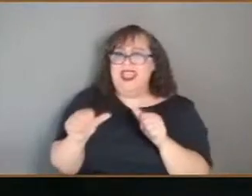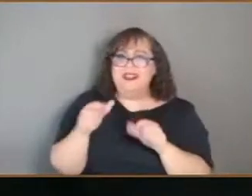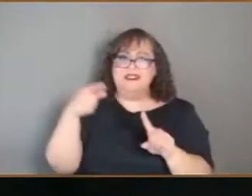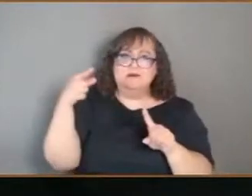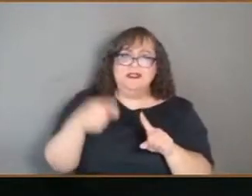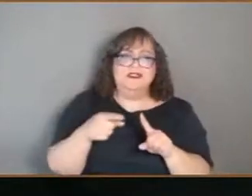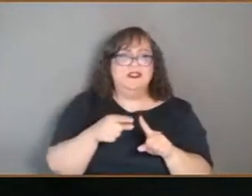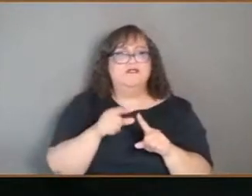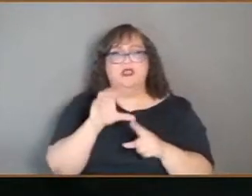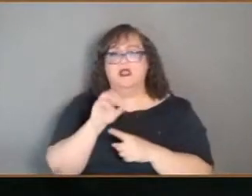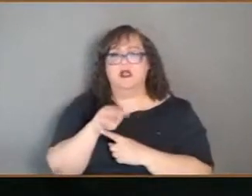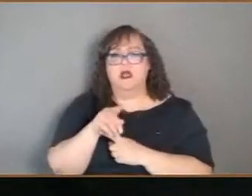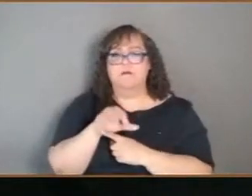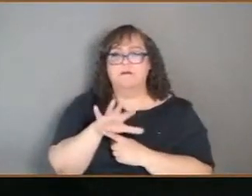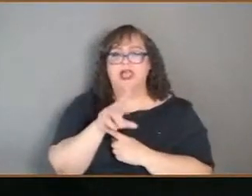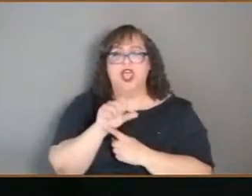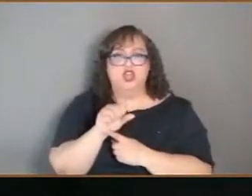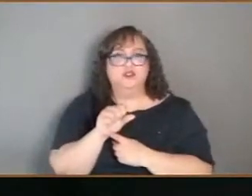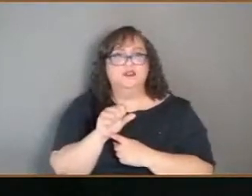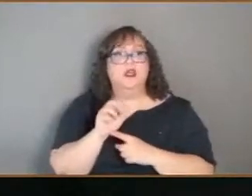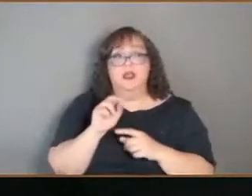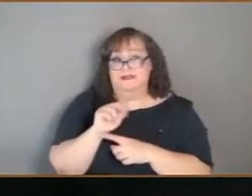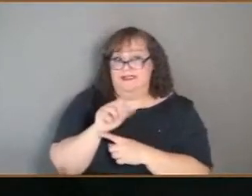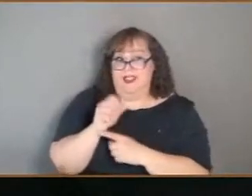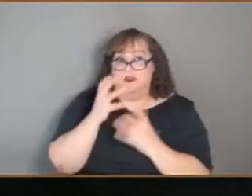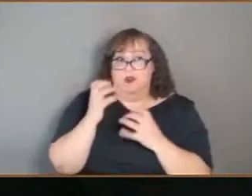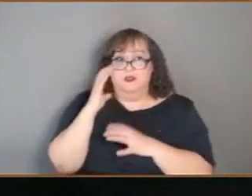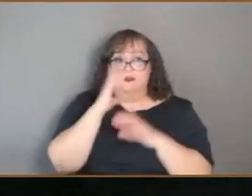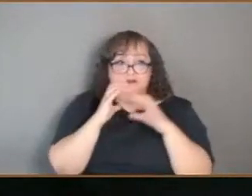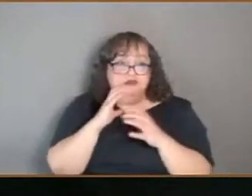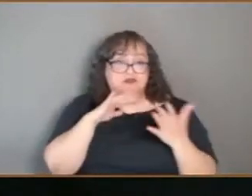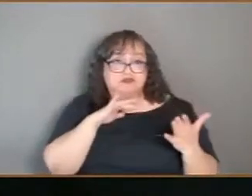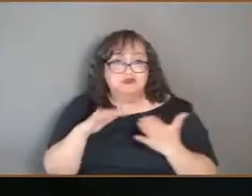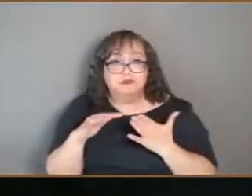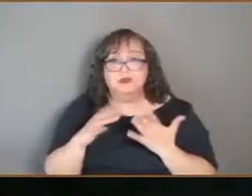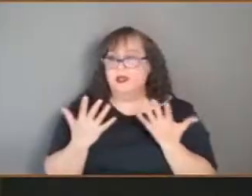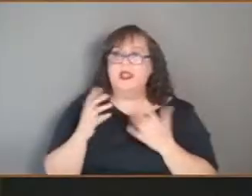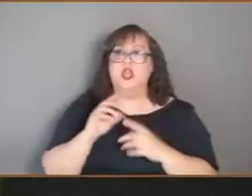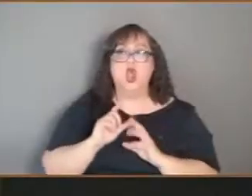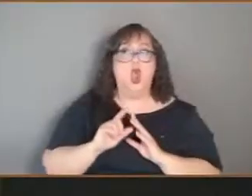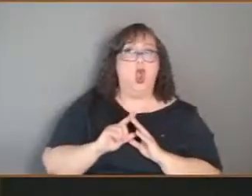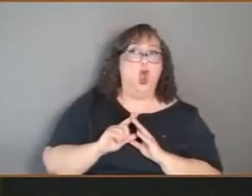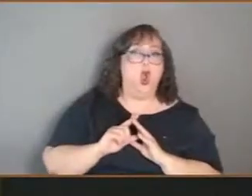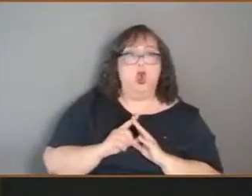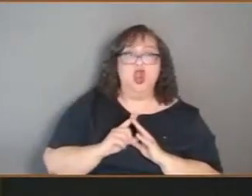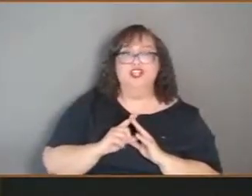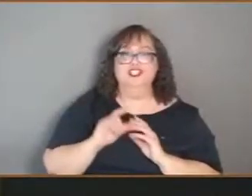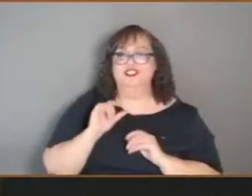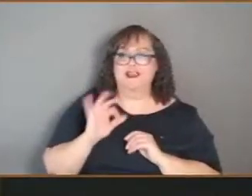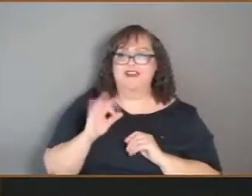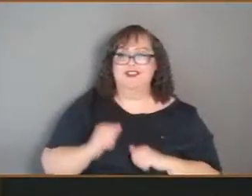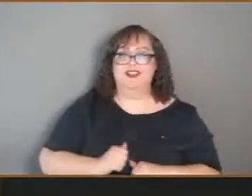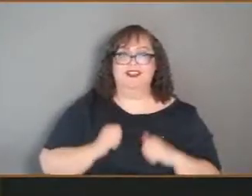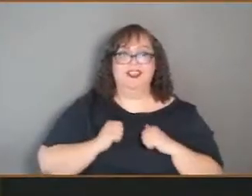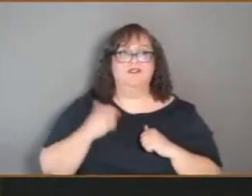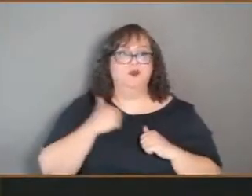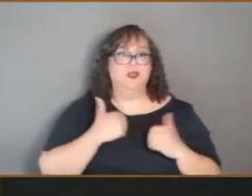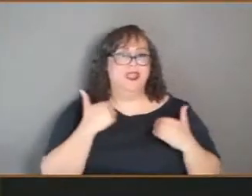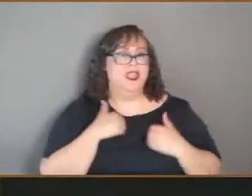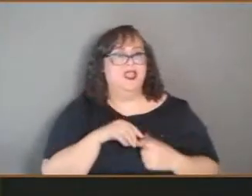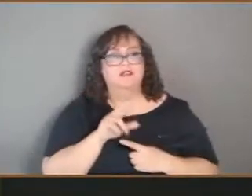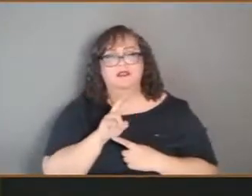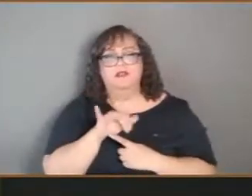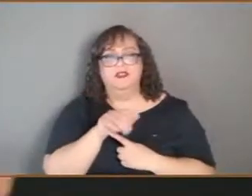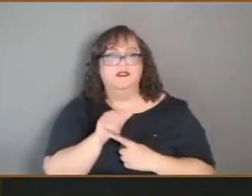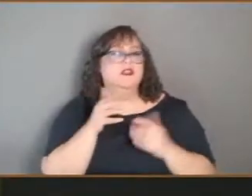associated with the origins of life, maybe? So there's an instrument called LISA that enables us to look at the chemical